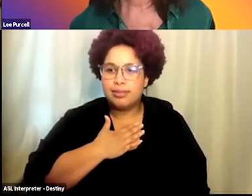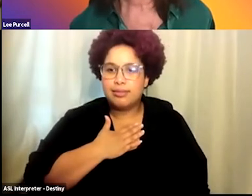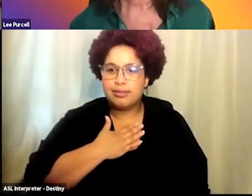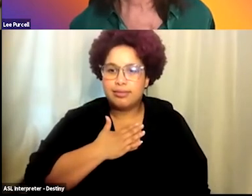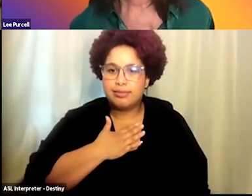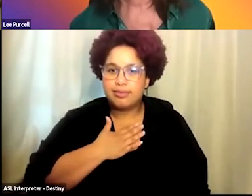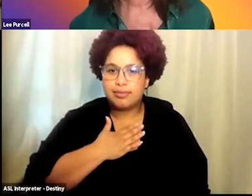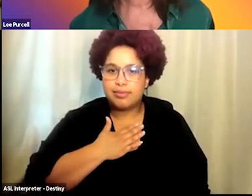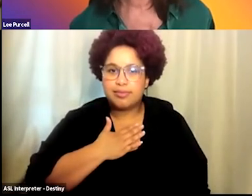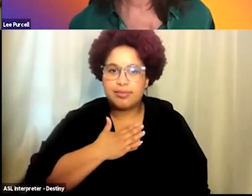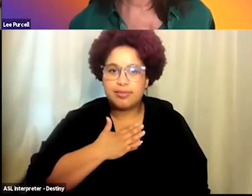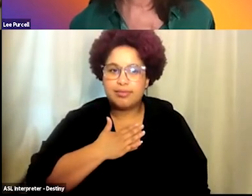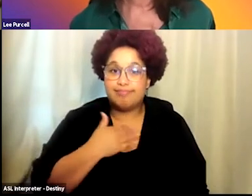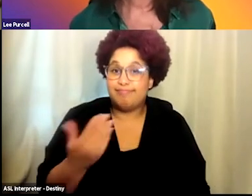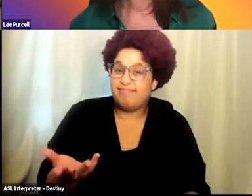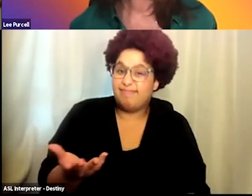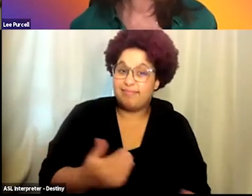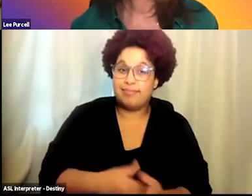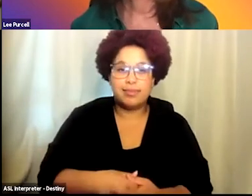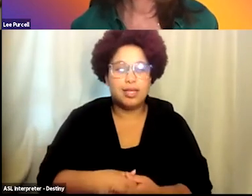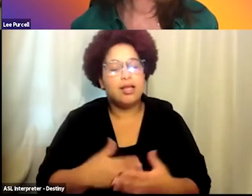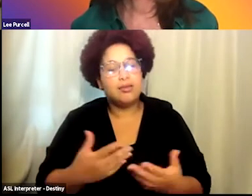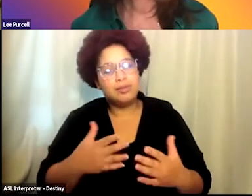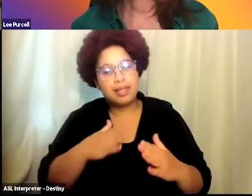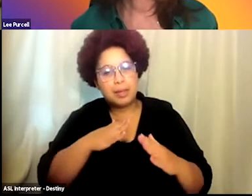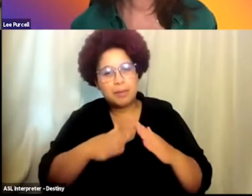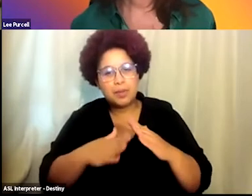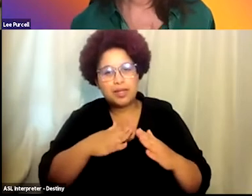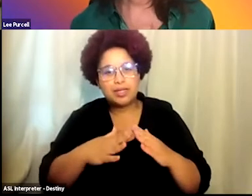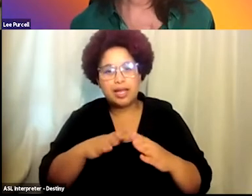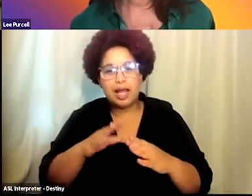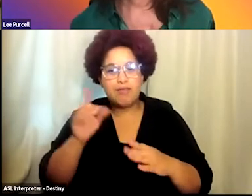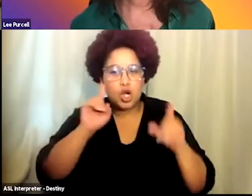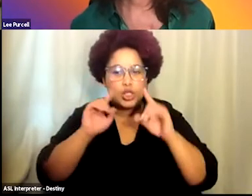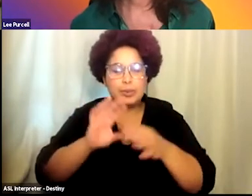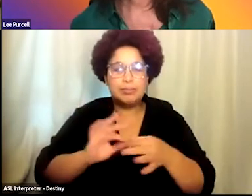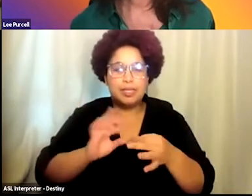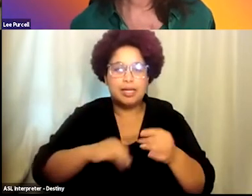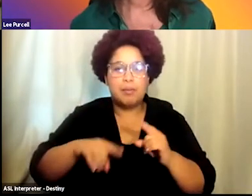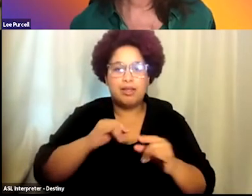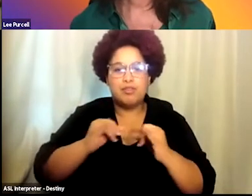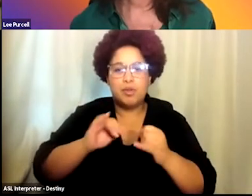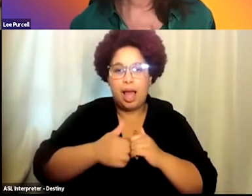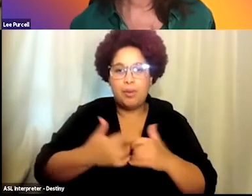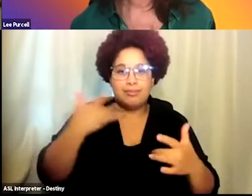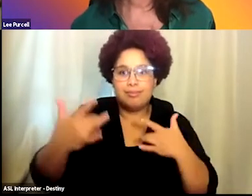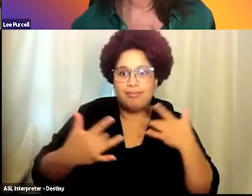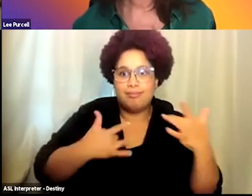there you go. Connecting with the community has been. I know I've heard you speak about how in interviews about how exciting that